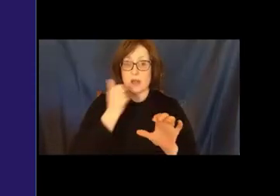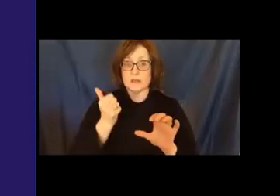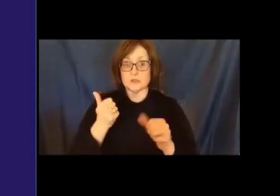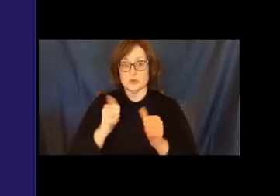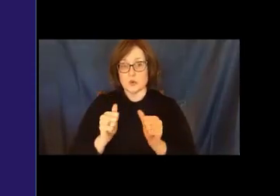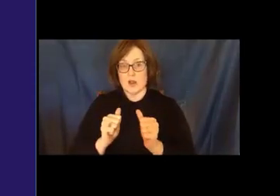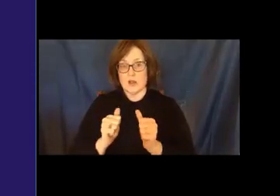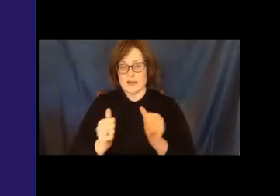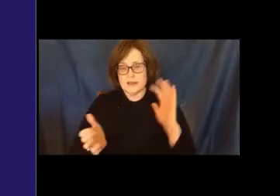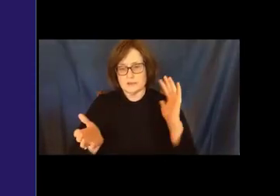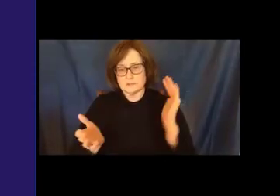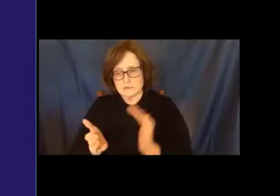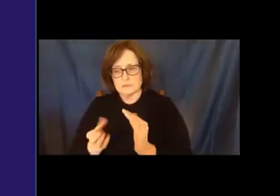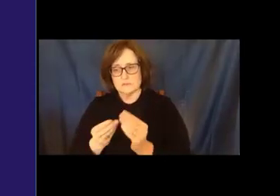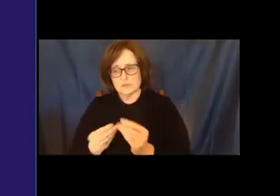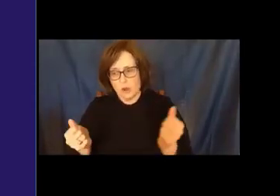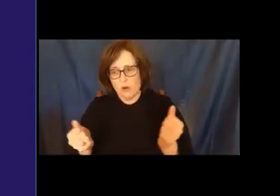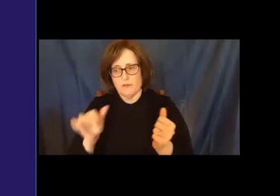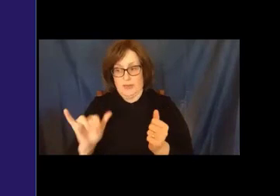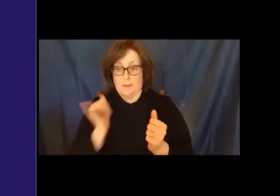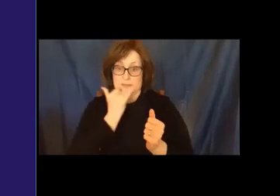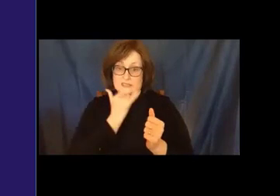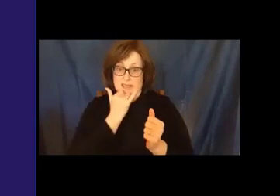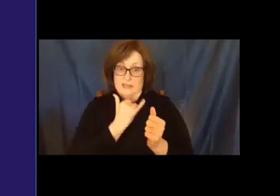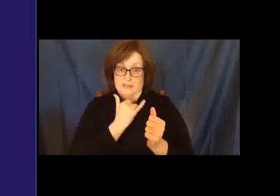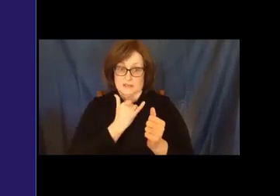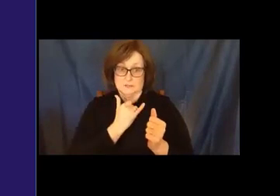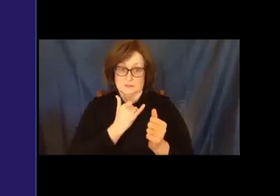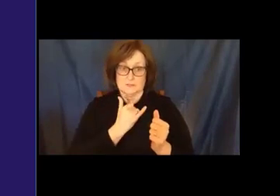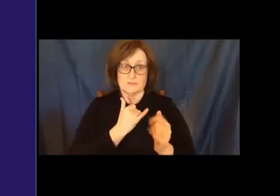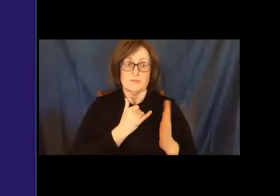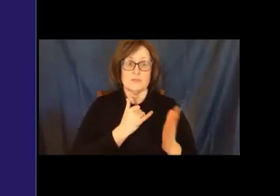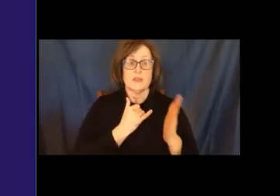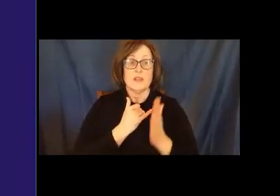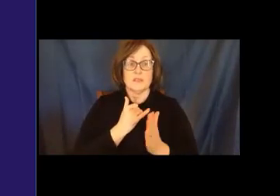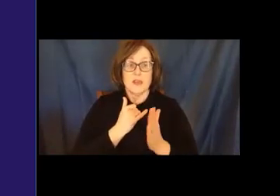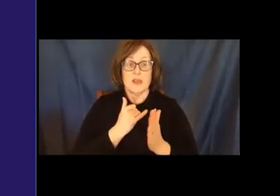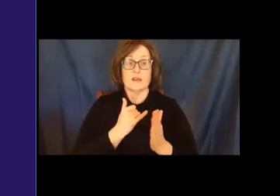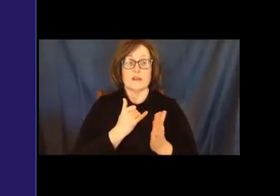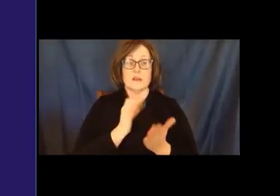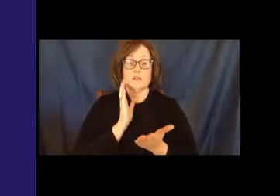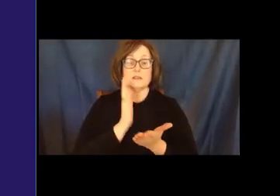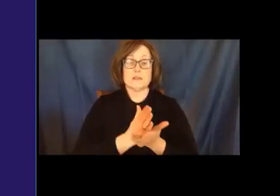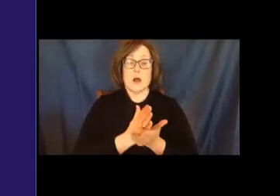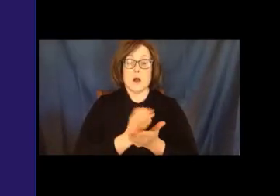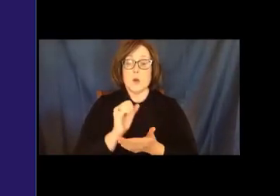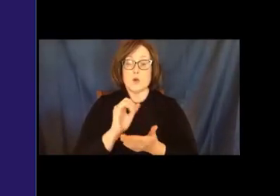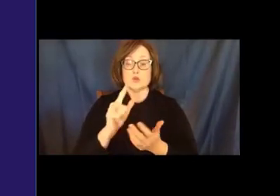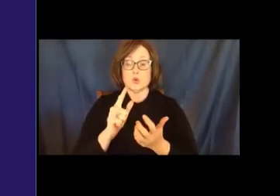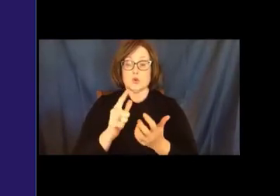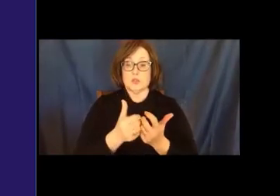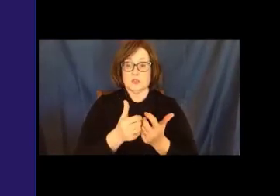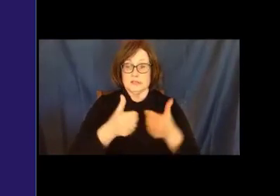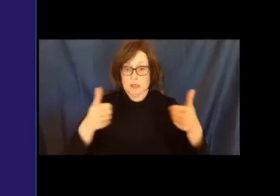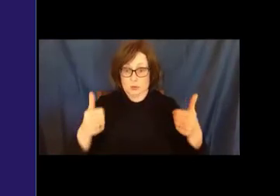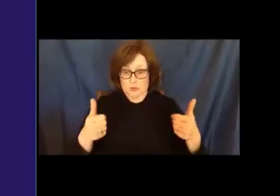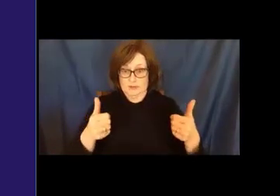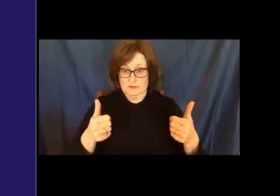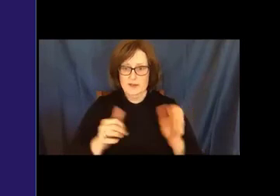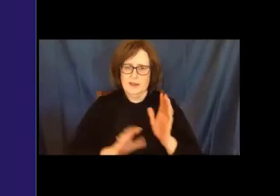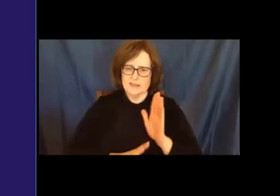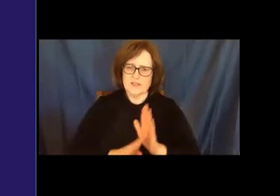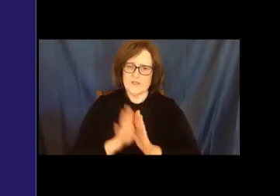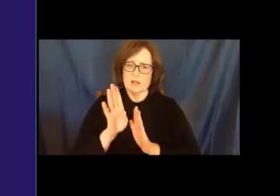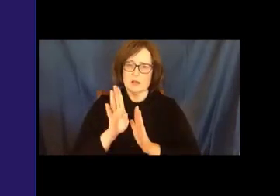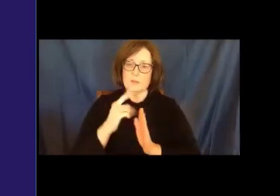Step 3 is to move out of social segregation and develop truth-telling relationships of accountability. So this section of the